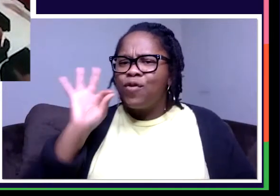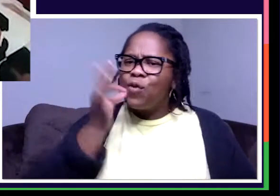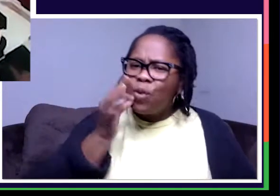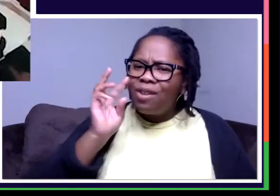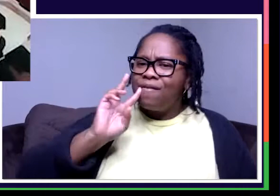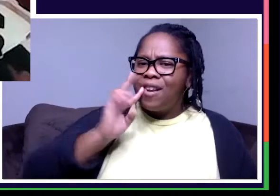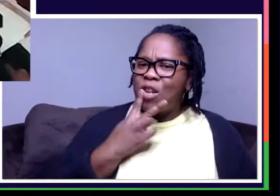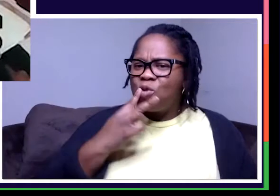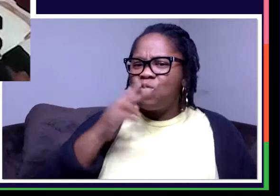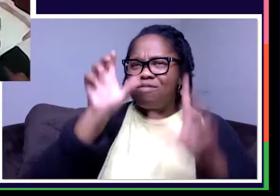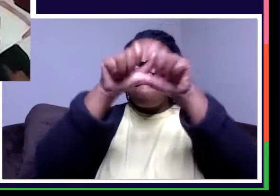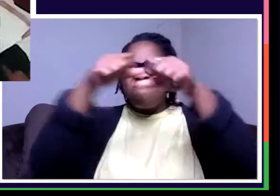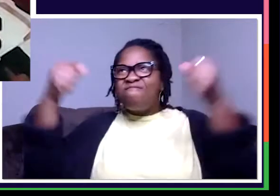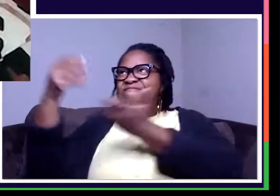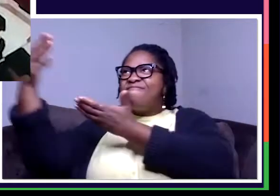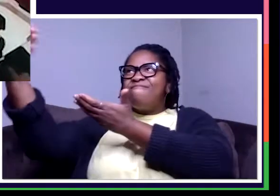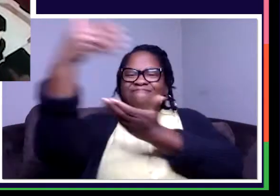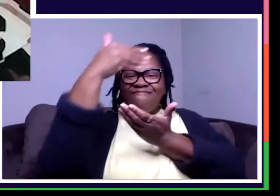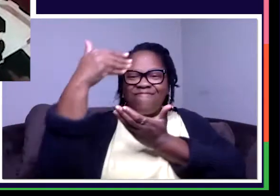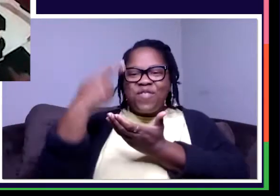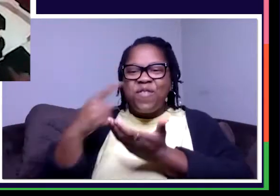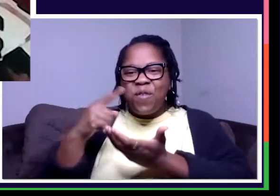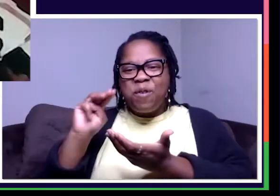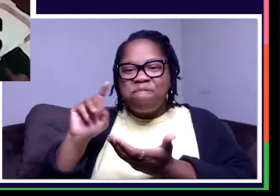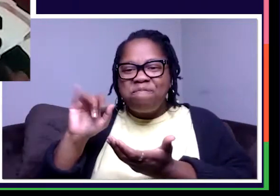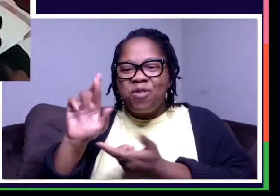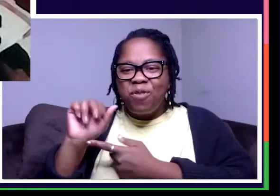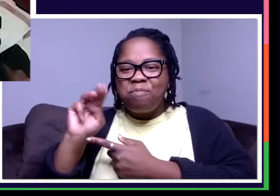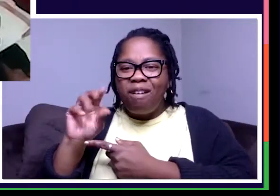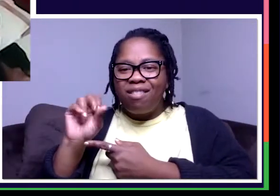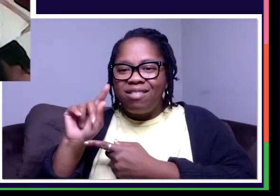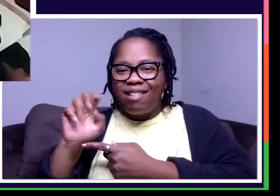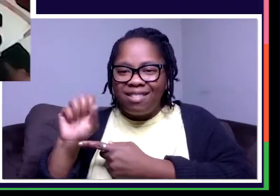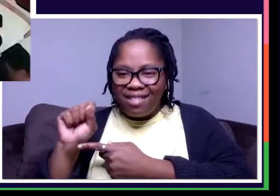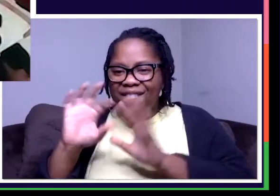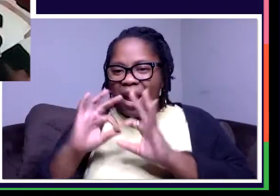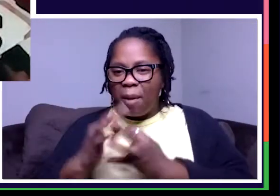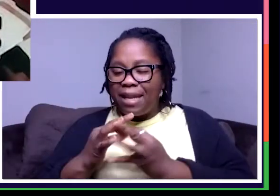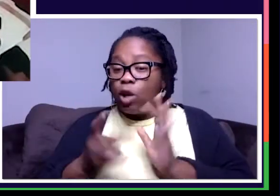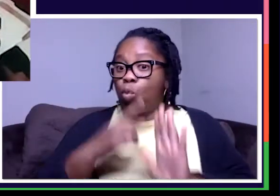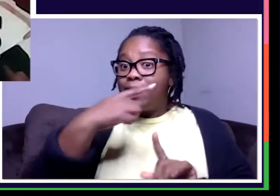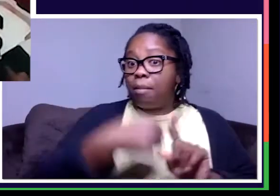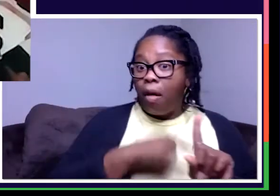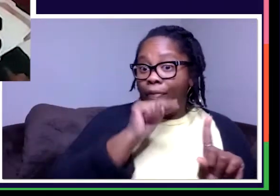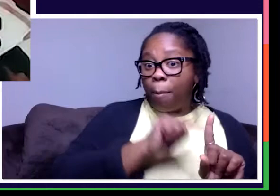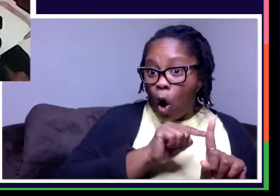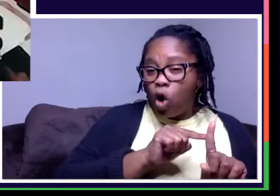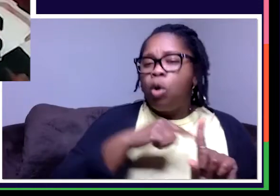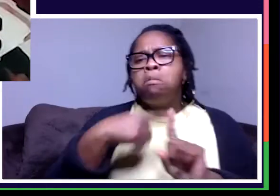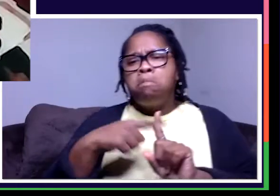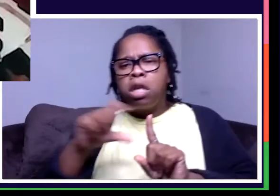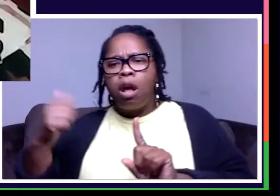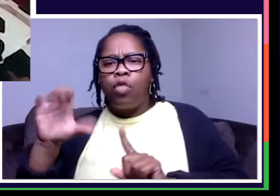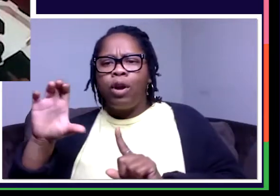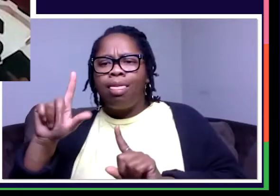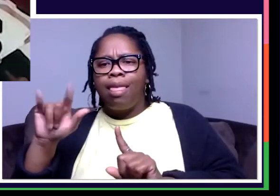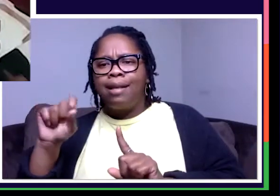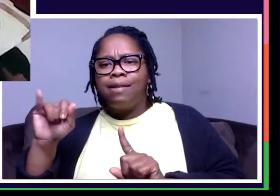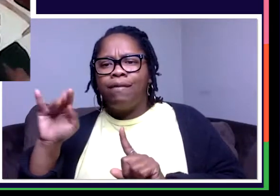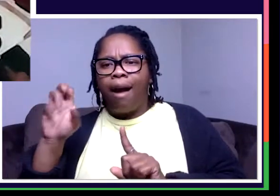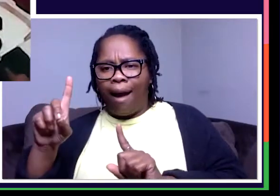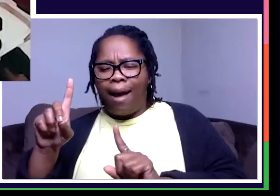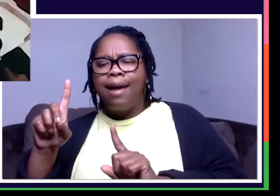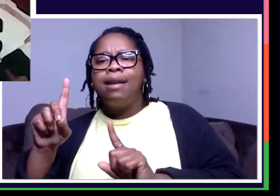fruit and vegetable pantry for Miramonte families. Twice a month, Marco and classified